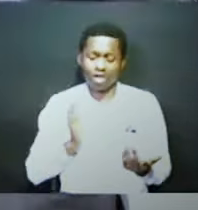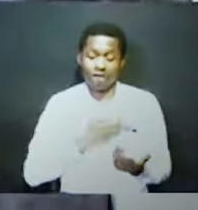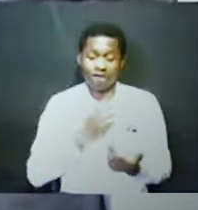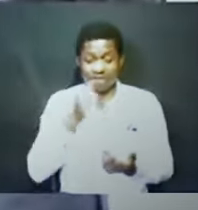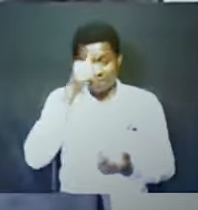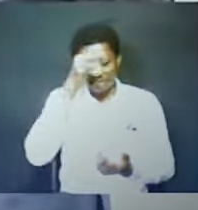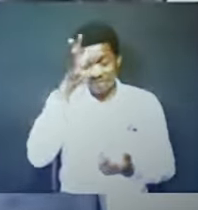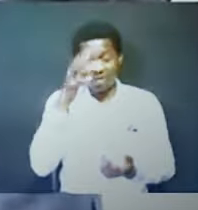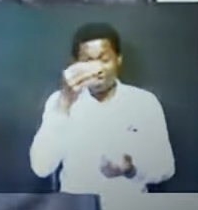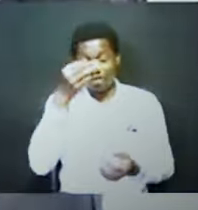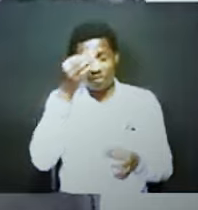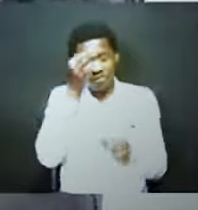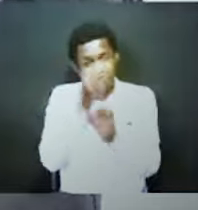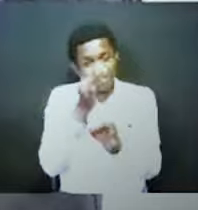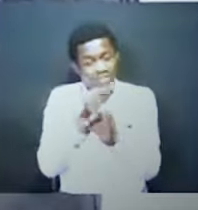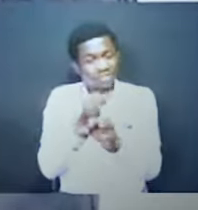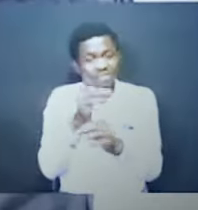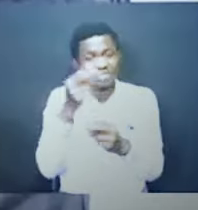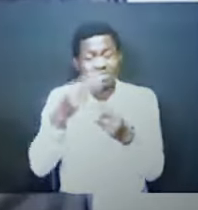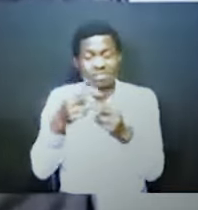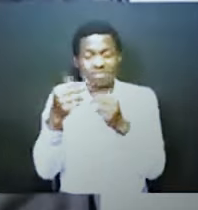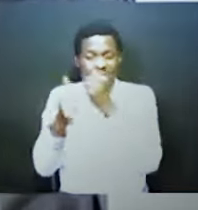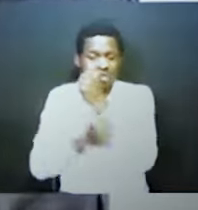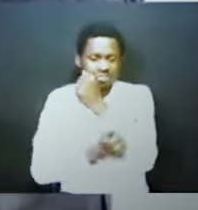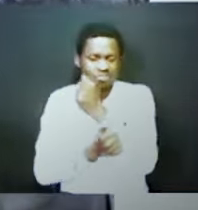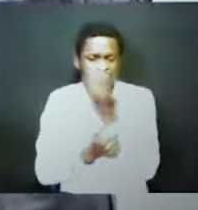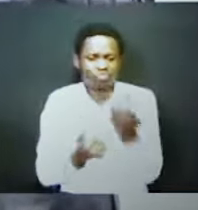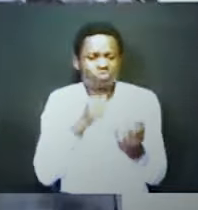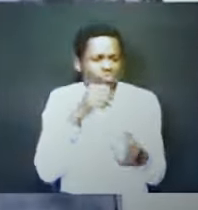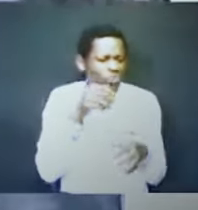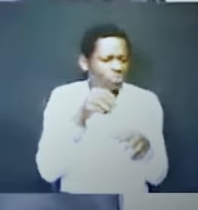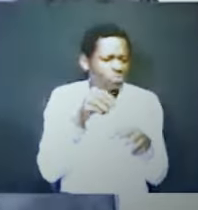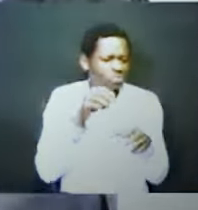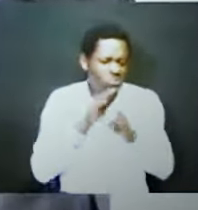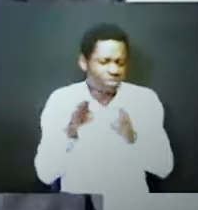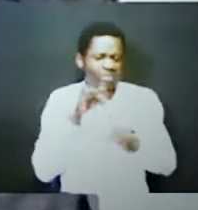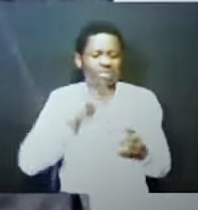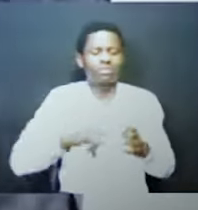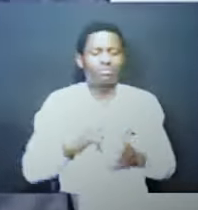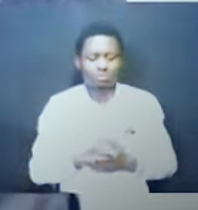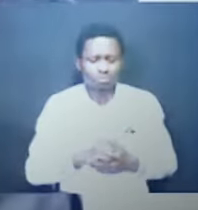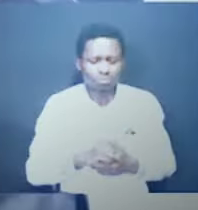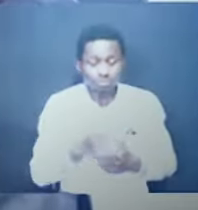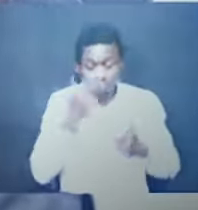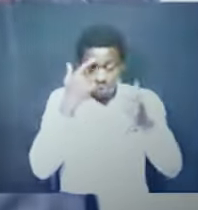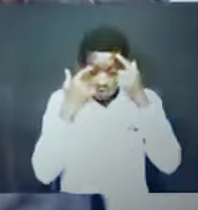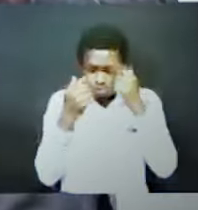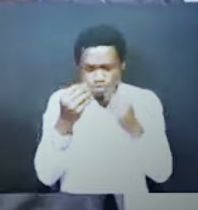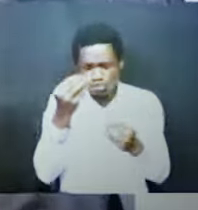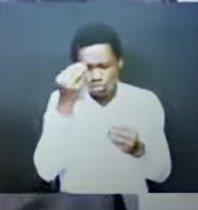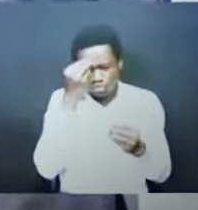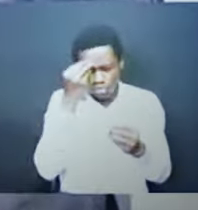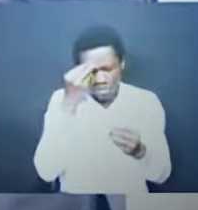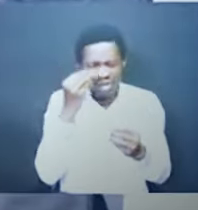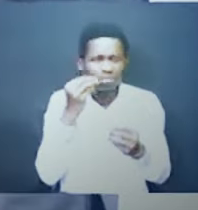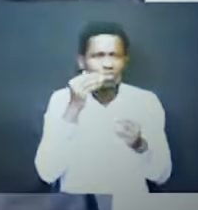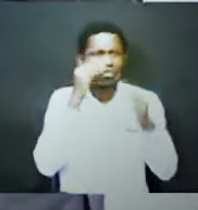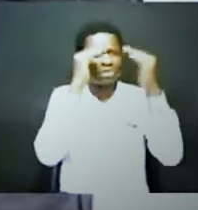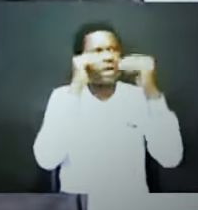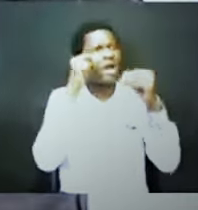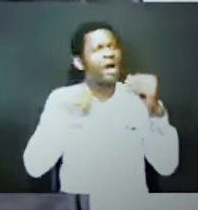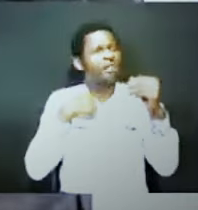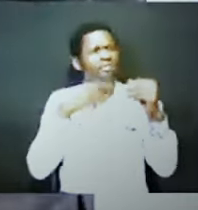he did not do that. He lived as someone who was expecting a